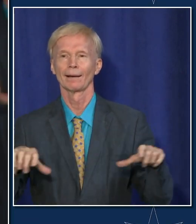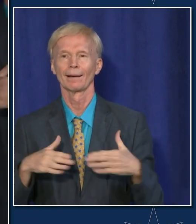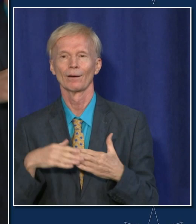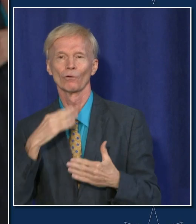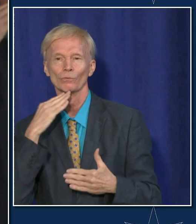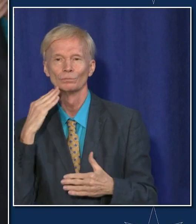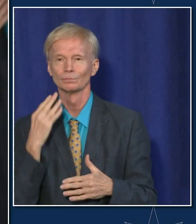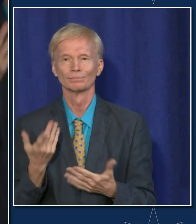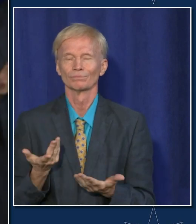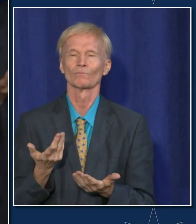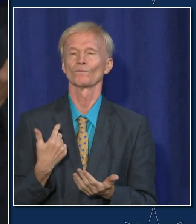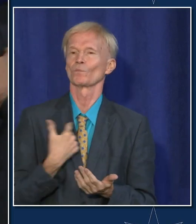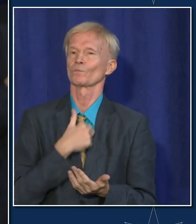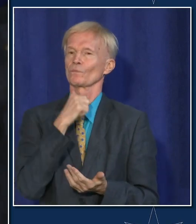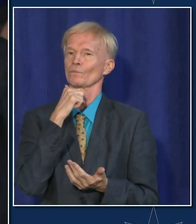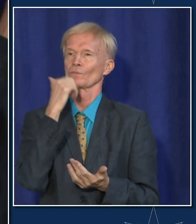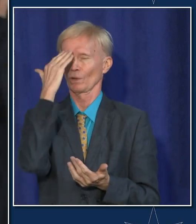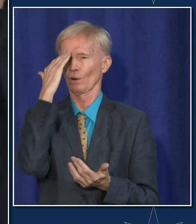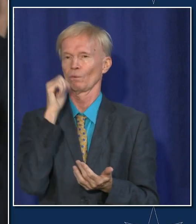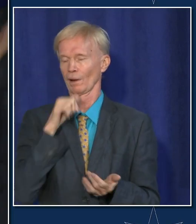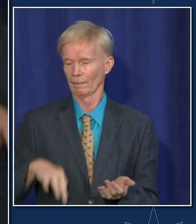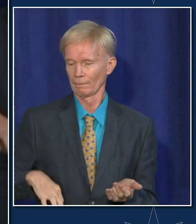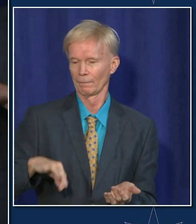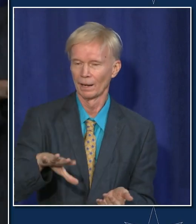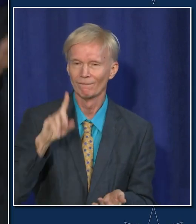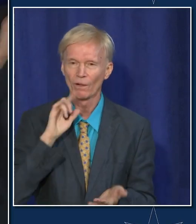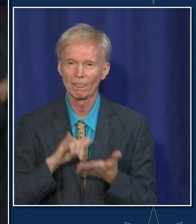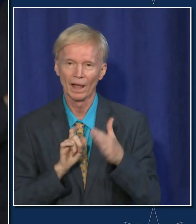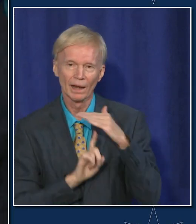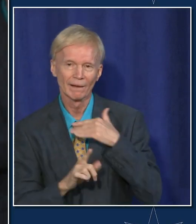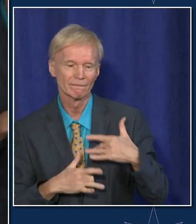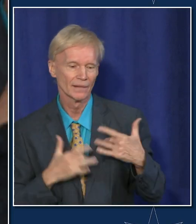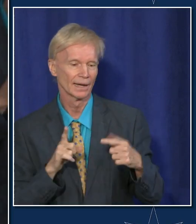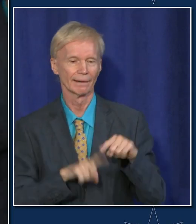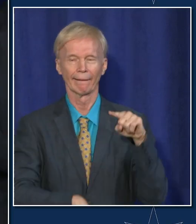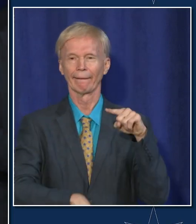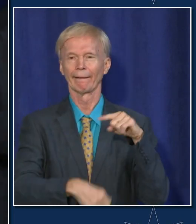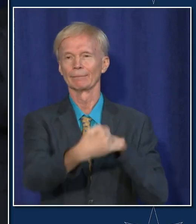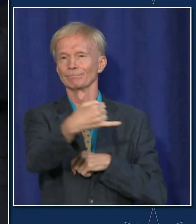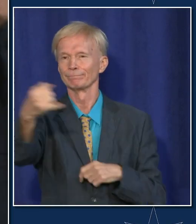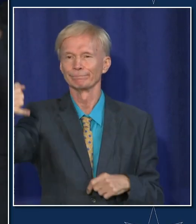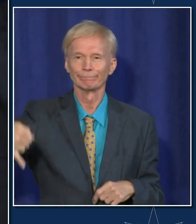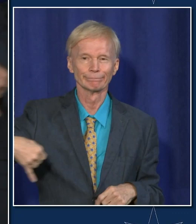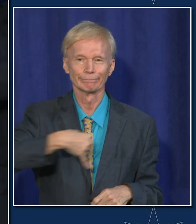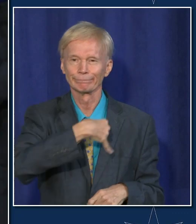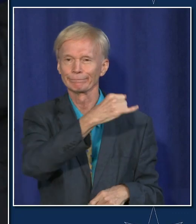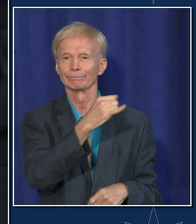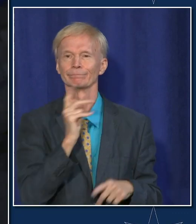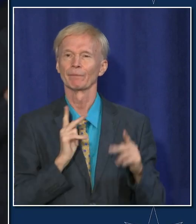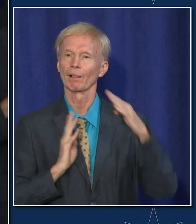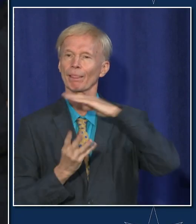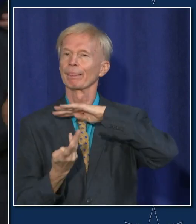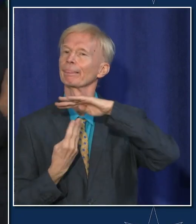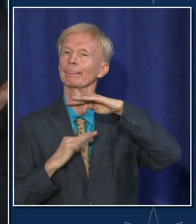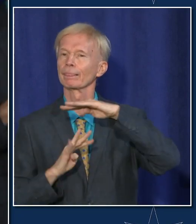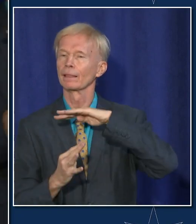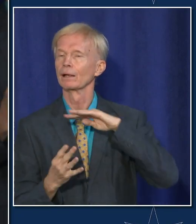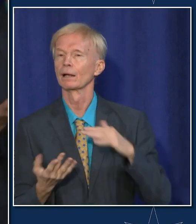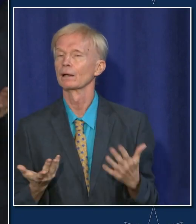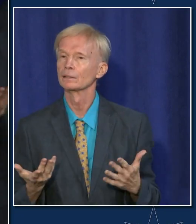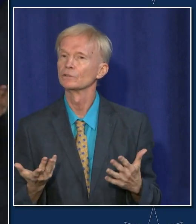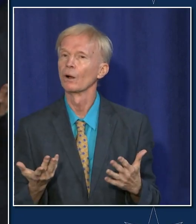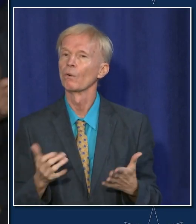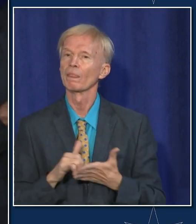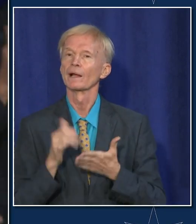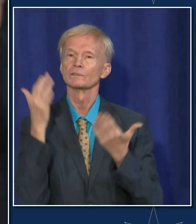full ability to, they're not a paid event and you're not able to completely block who is coming through. However, that's part of